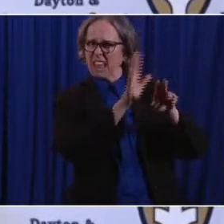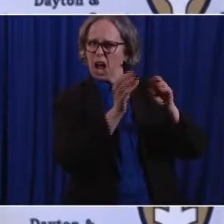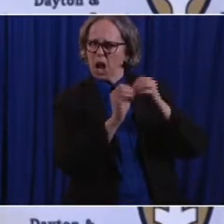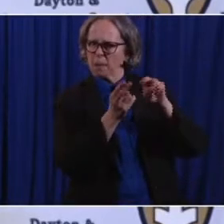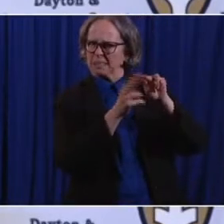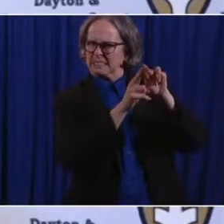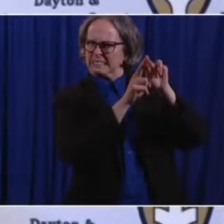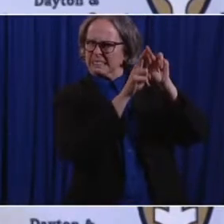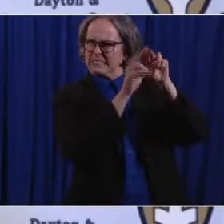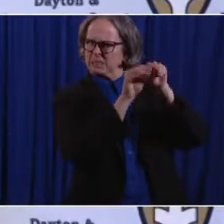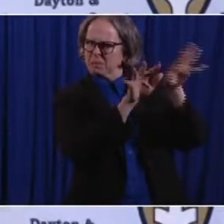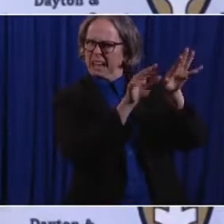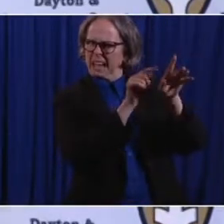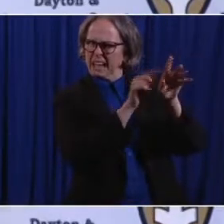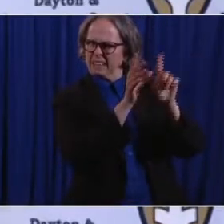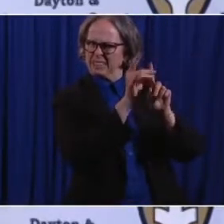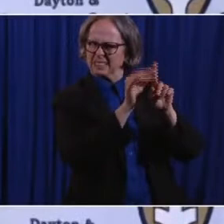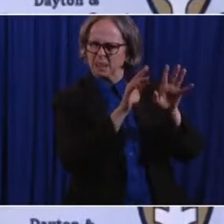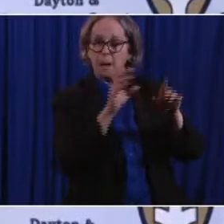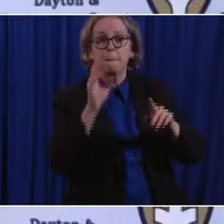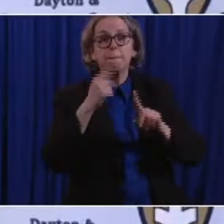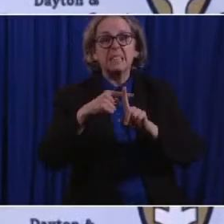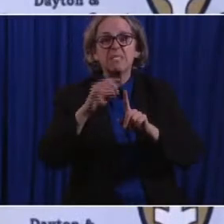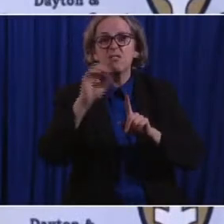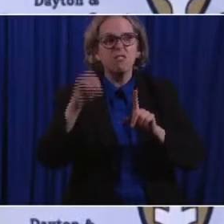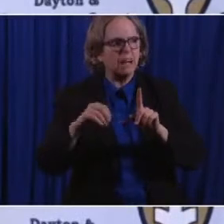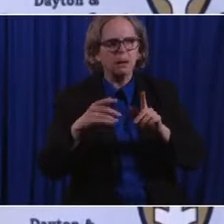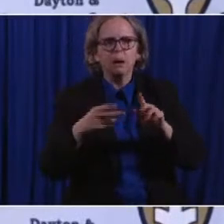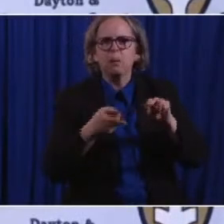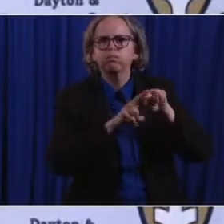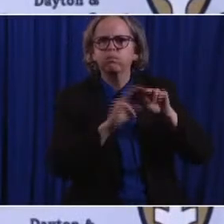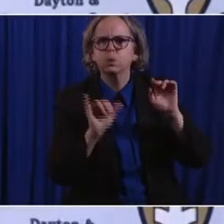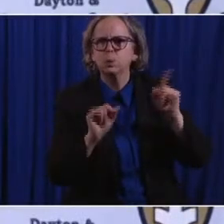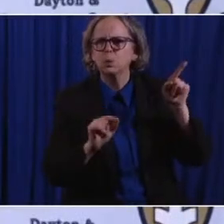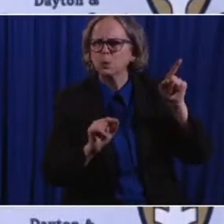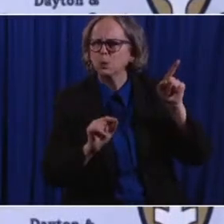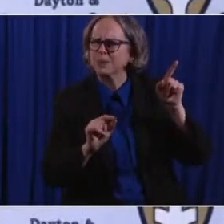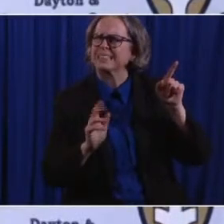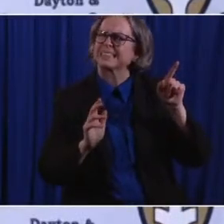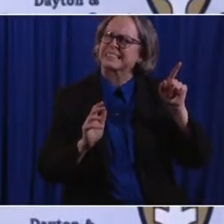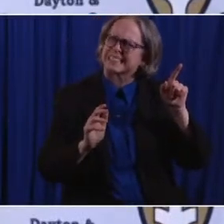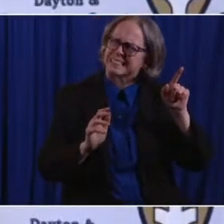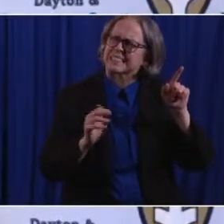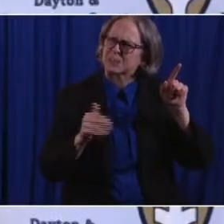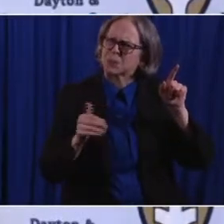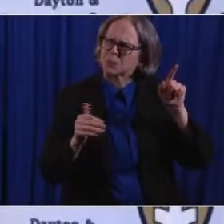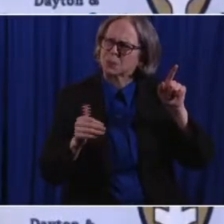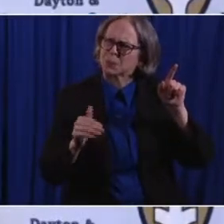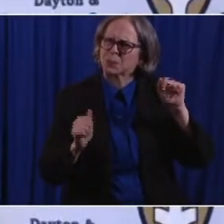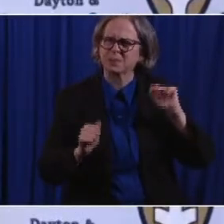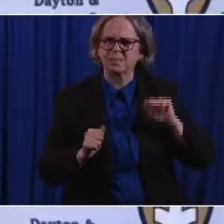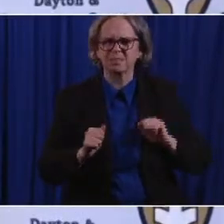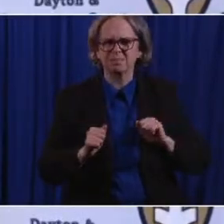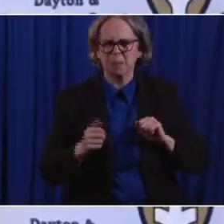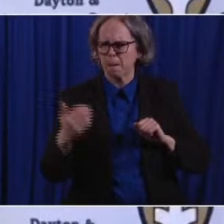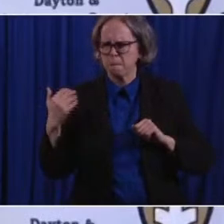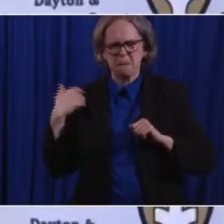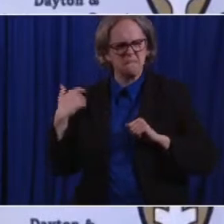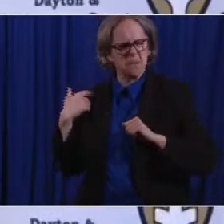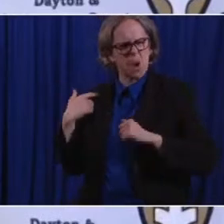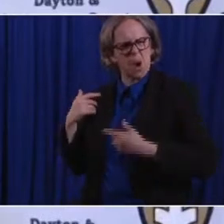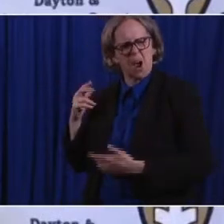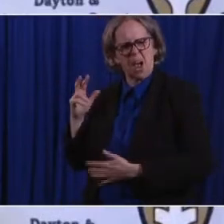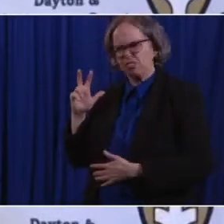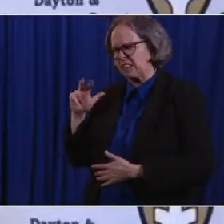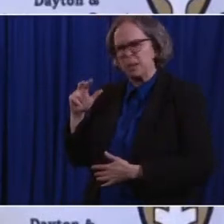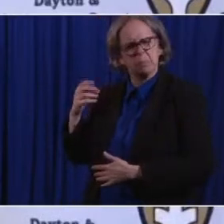positivity rate that had been going down for several months now start to back up. It was at 3.2,